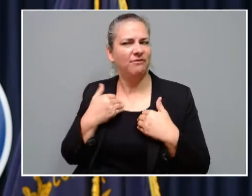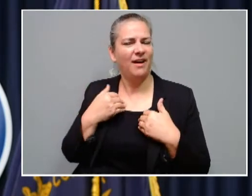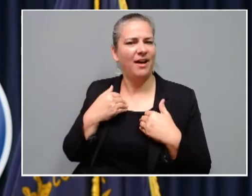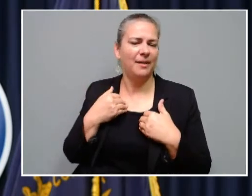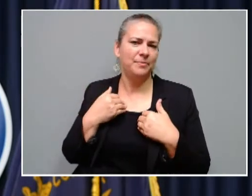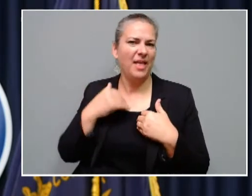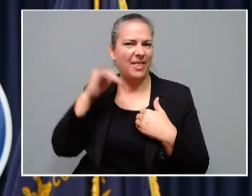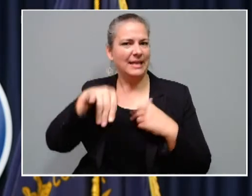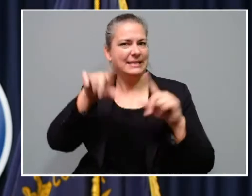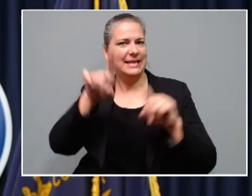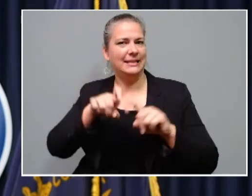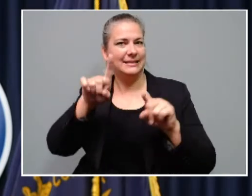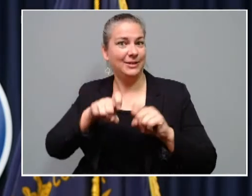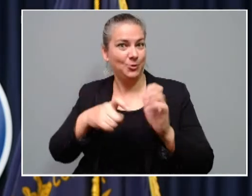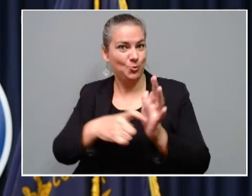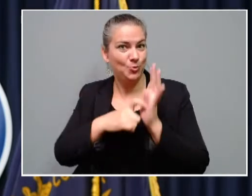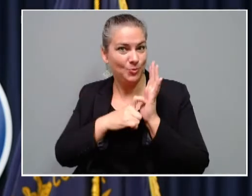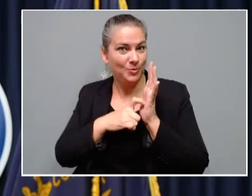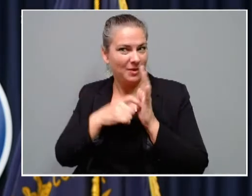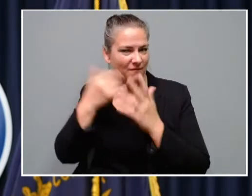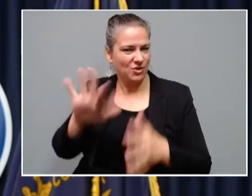testing mandate in place.